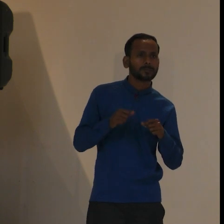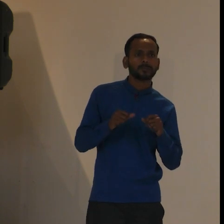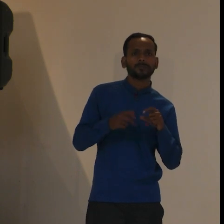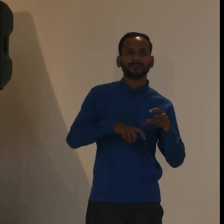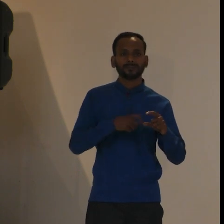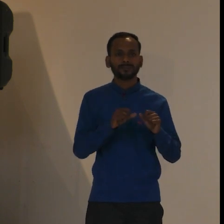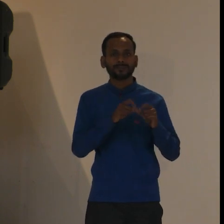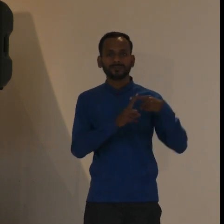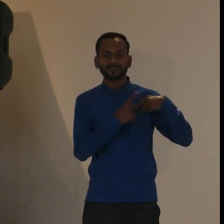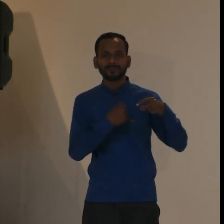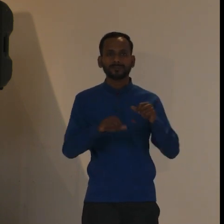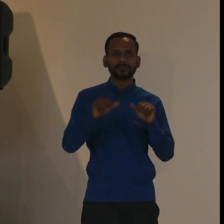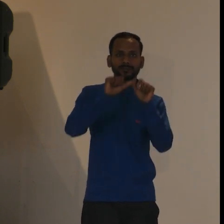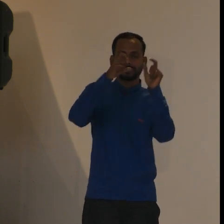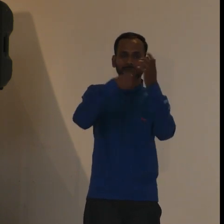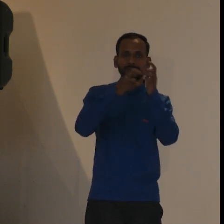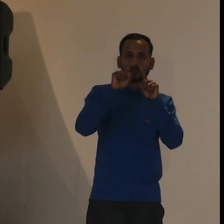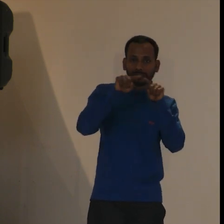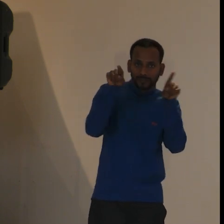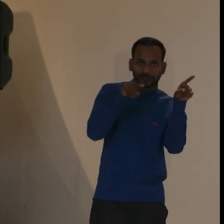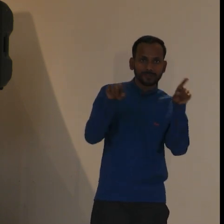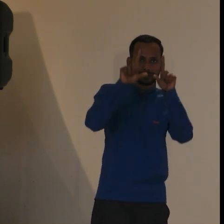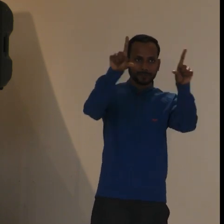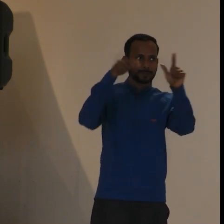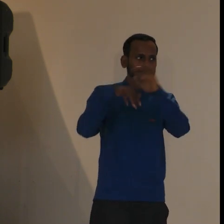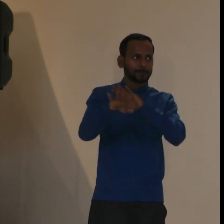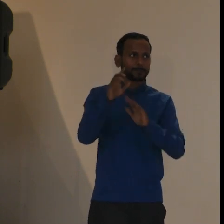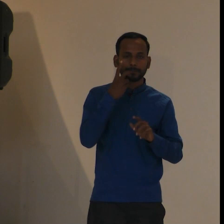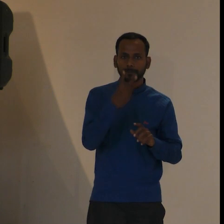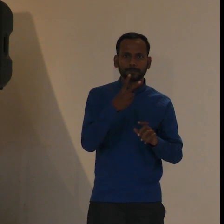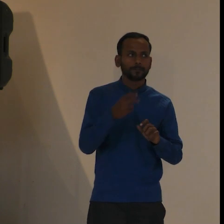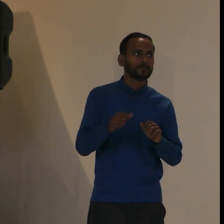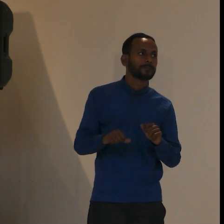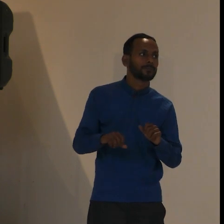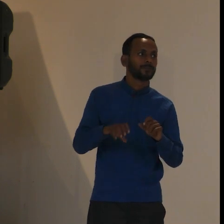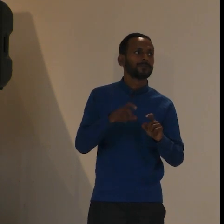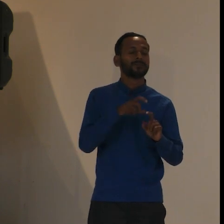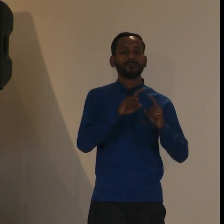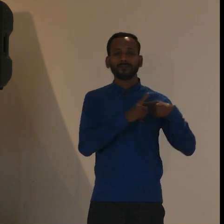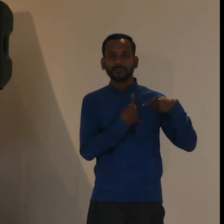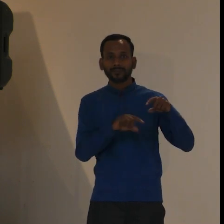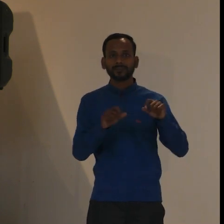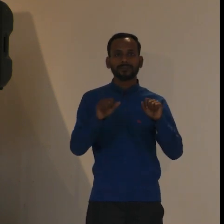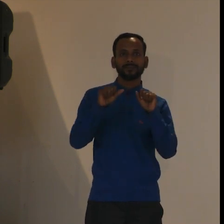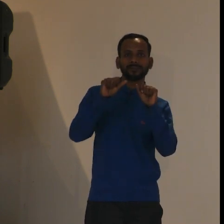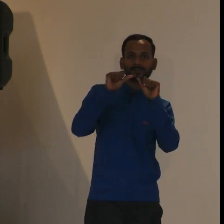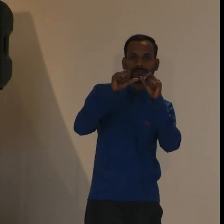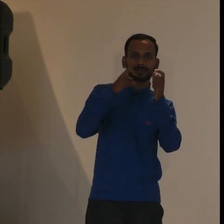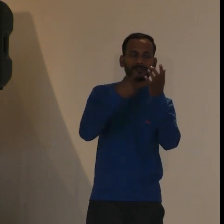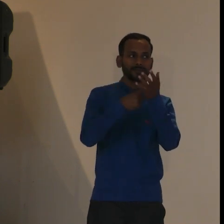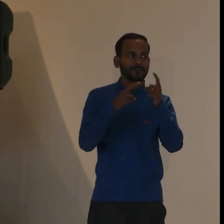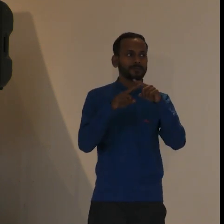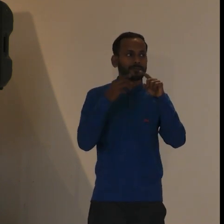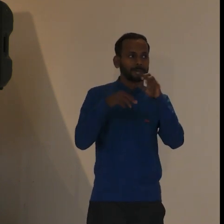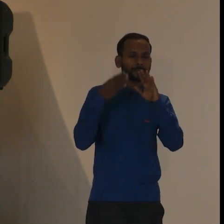is Asia's first museum dedicated to Christian art. What the Museum of Christian Art did, and what I hope it does for a lot of people, is also turn back